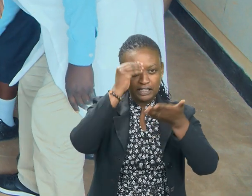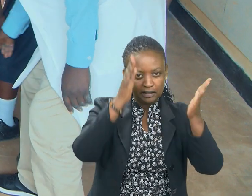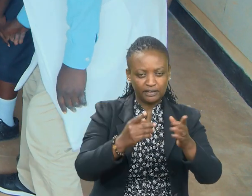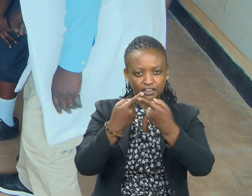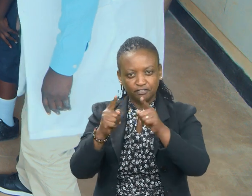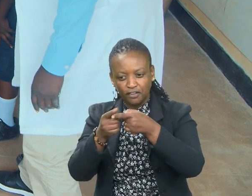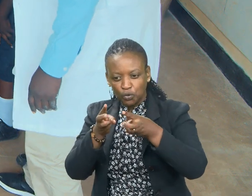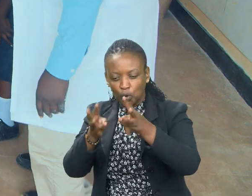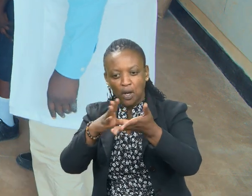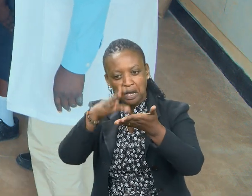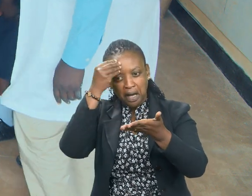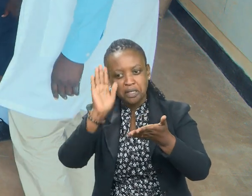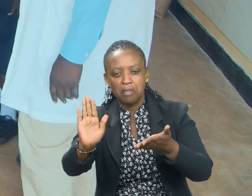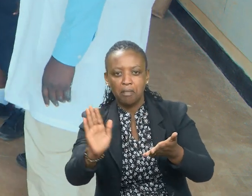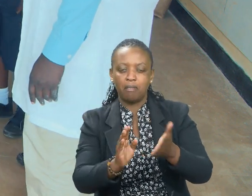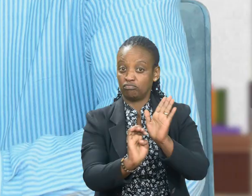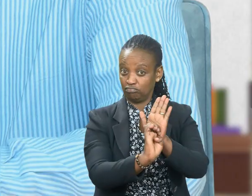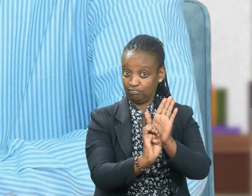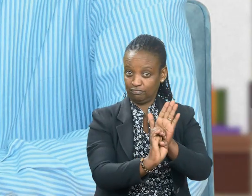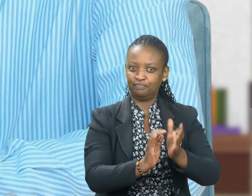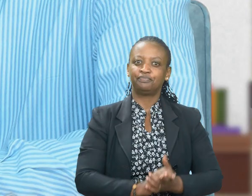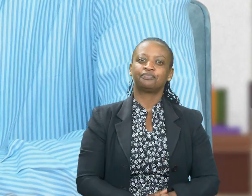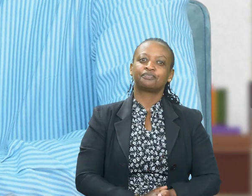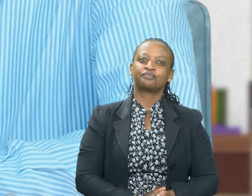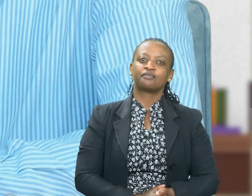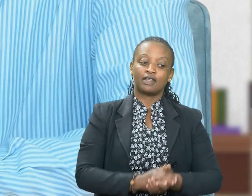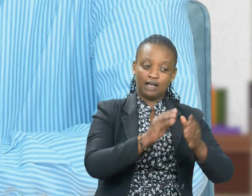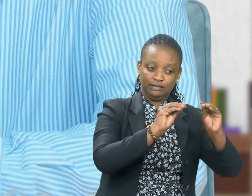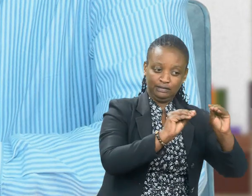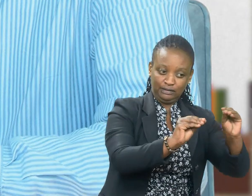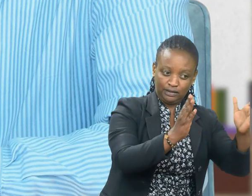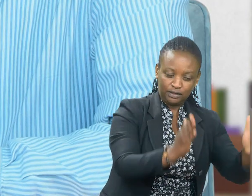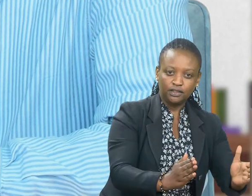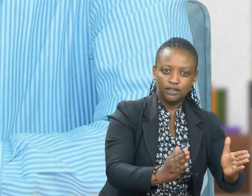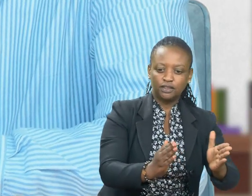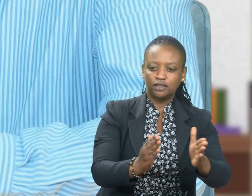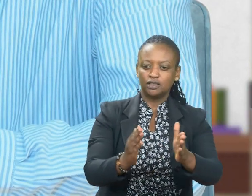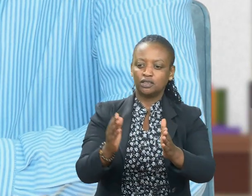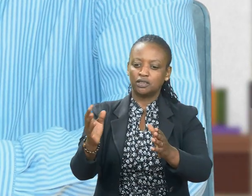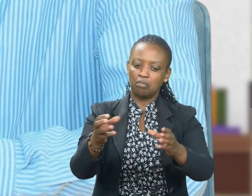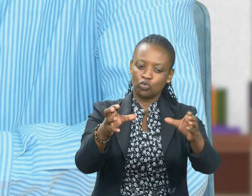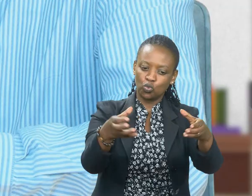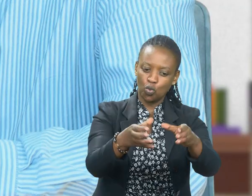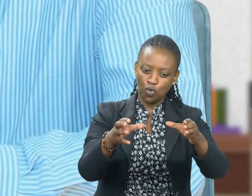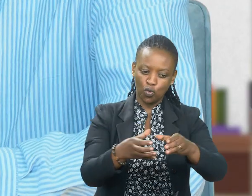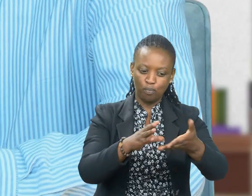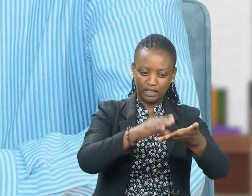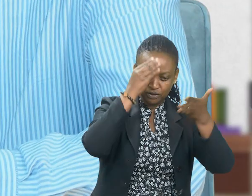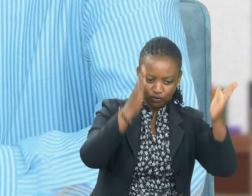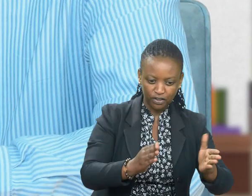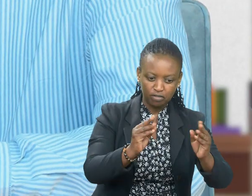learners with different learning styles. For example, a teacher puts the students in